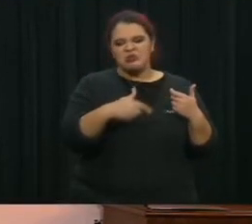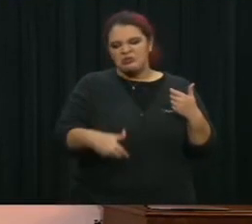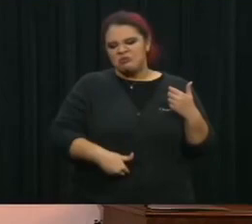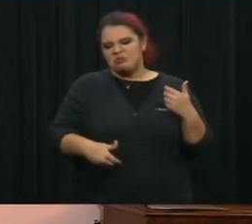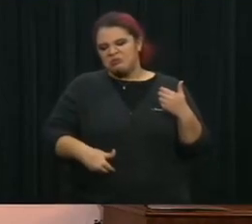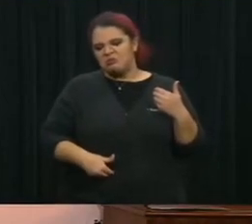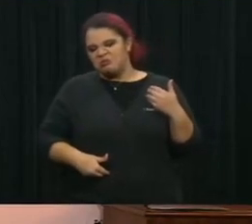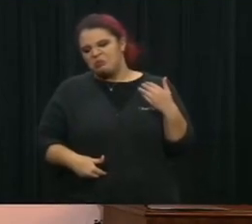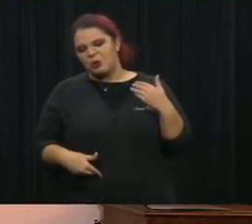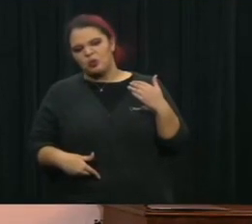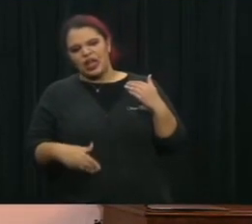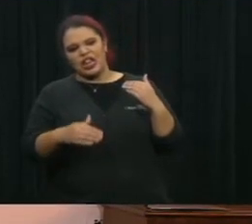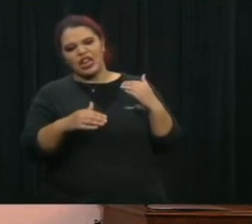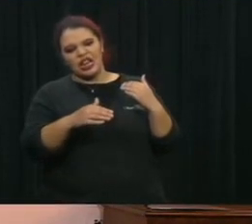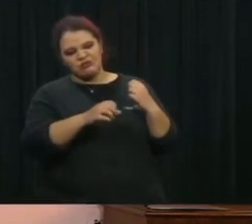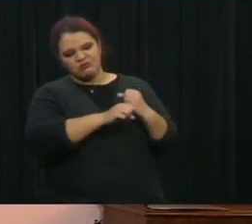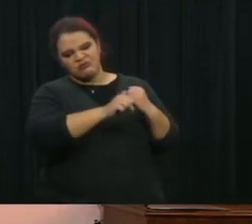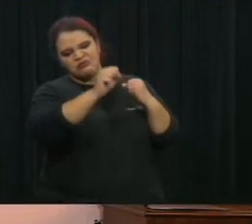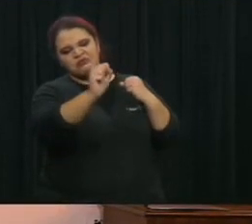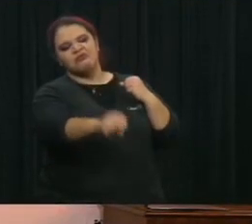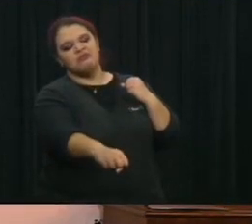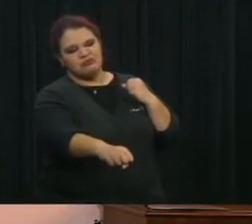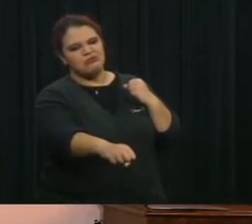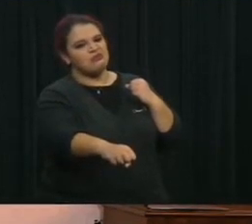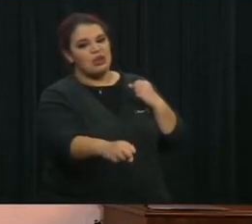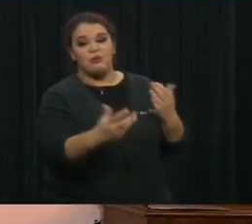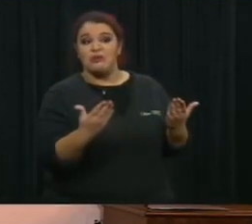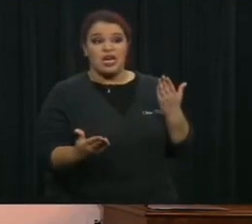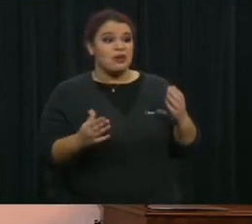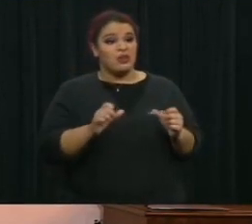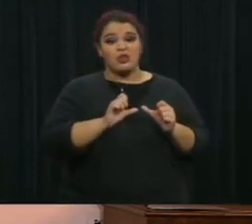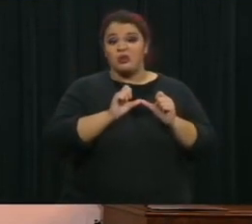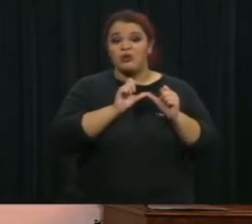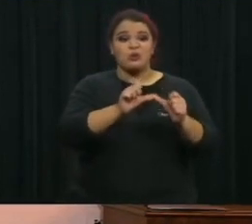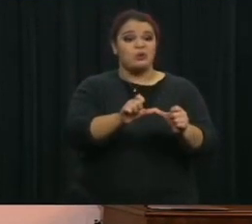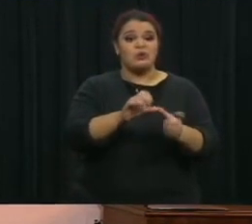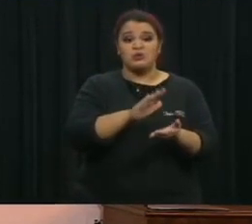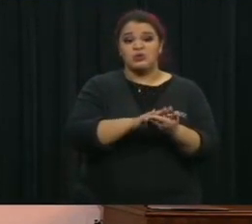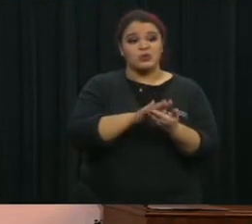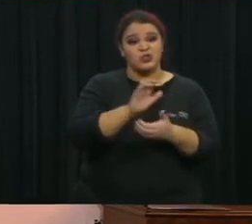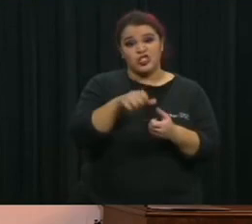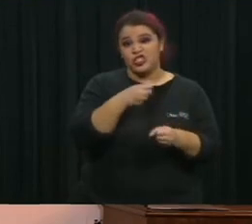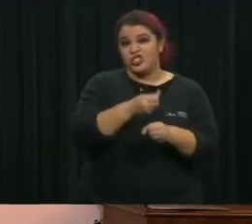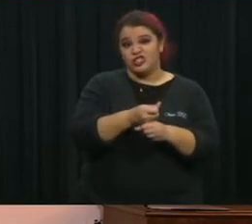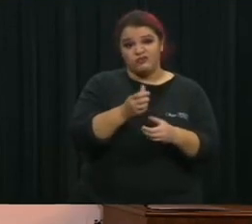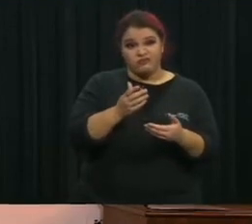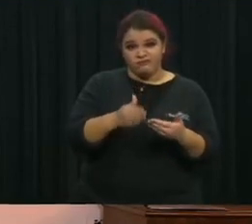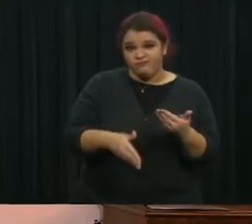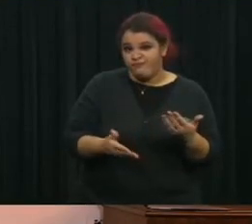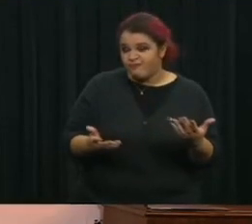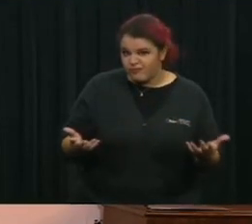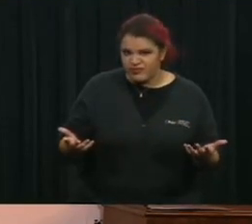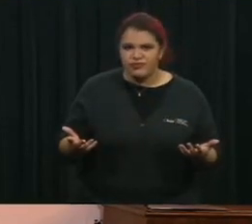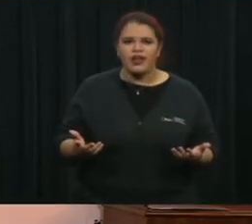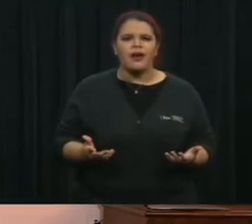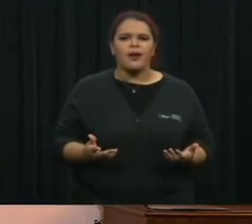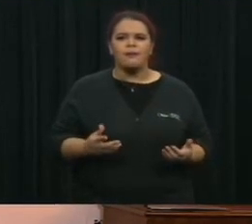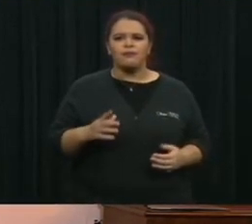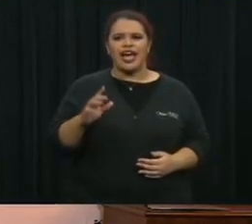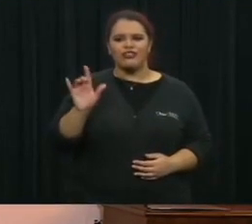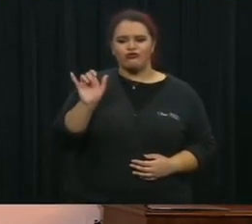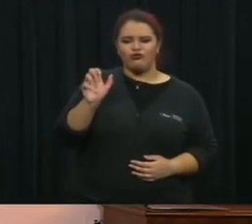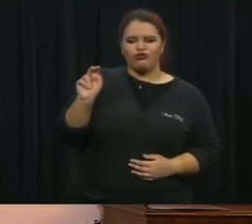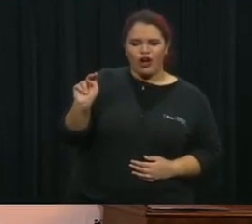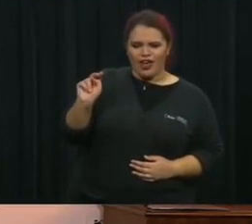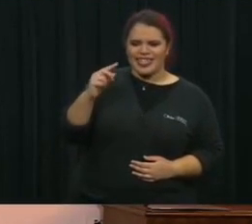whole academic year. But as John indicated, we're getting some very good reports back with young people who are